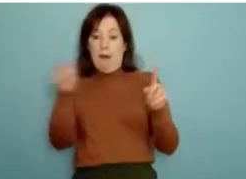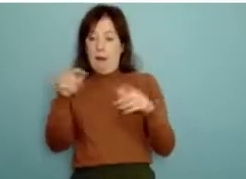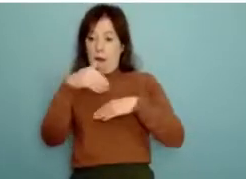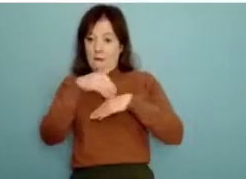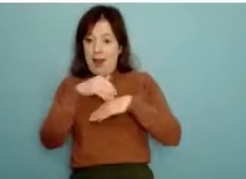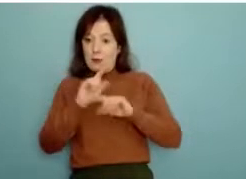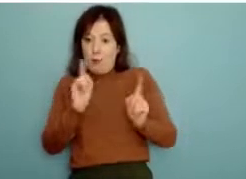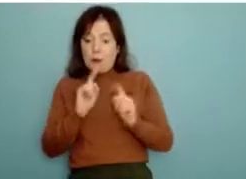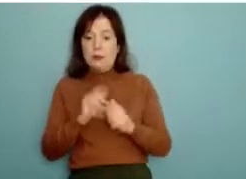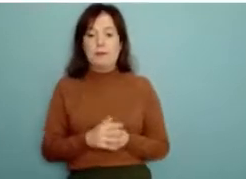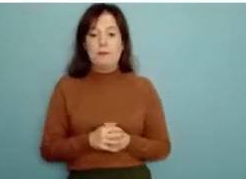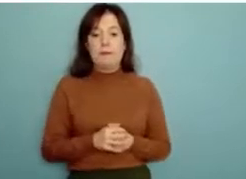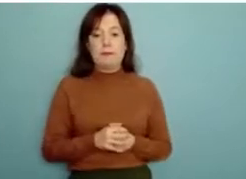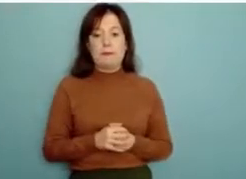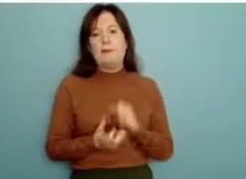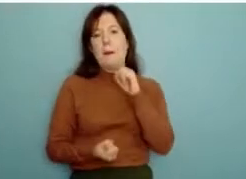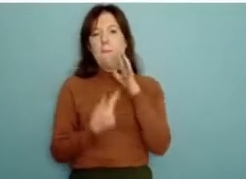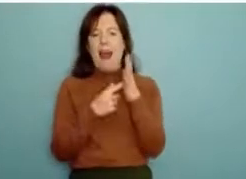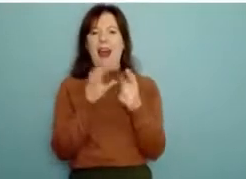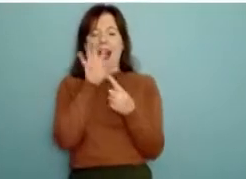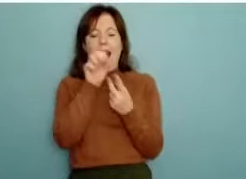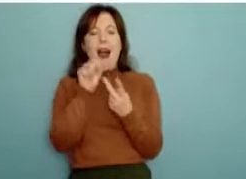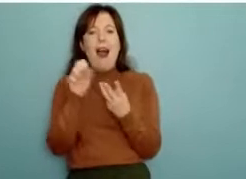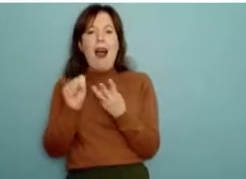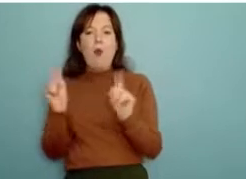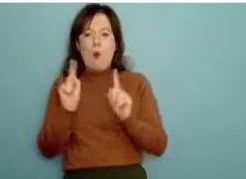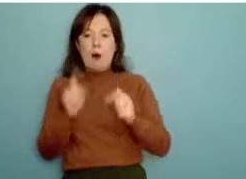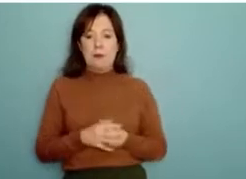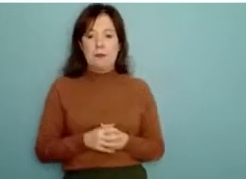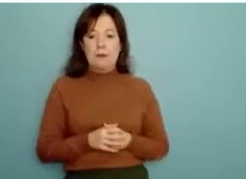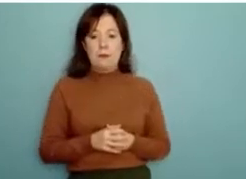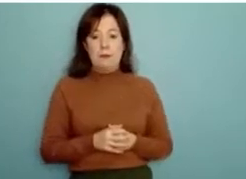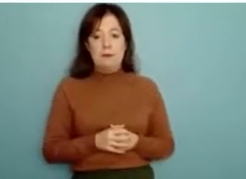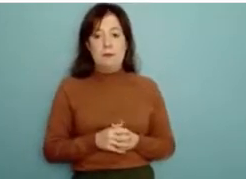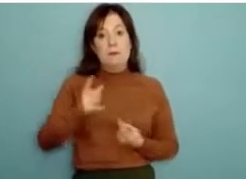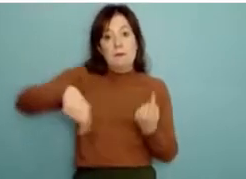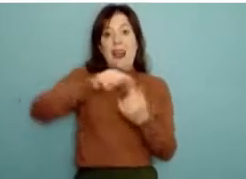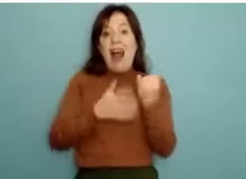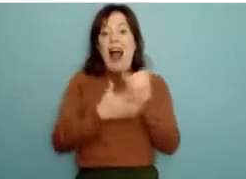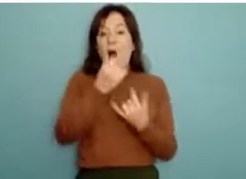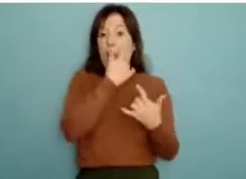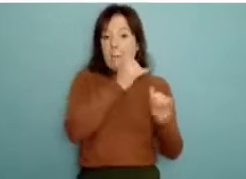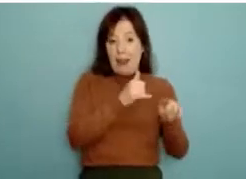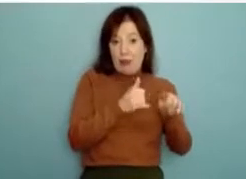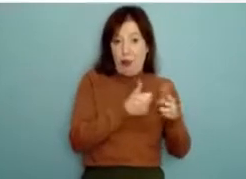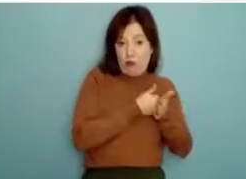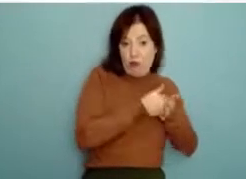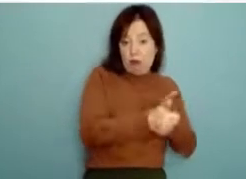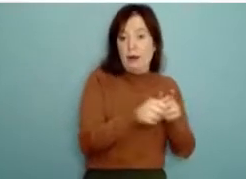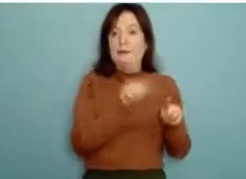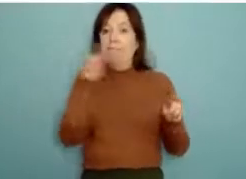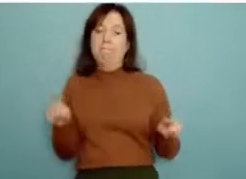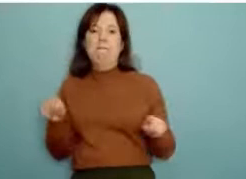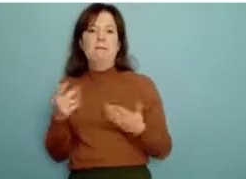And the key findings and highlights. So they looked at frequent users of outcome measures compared to infrequent users of outcome measures.